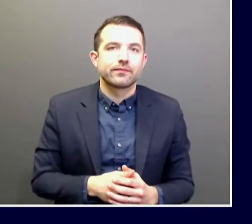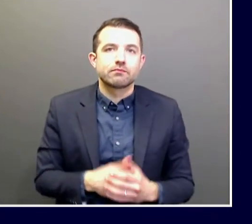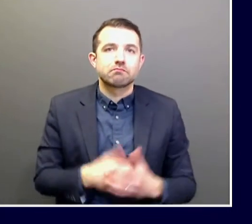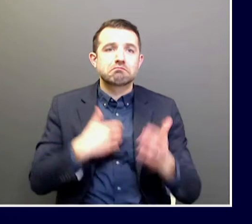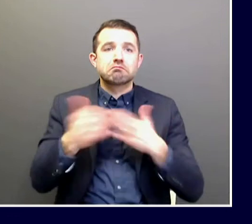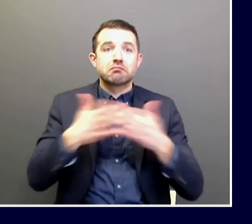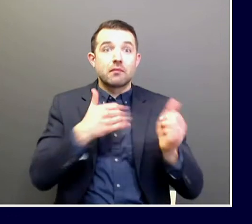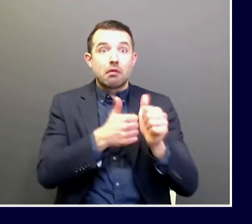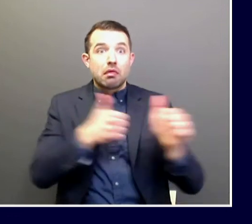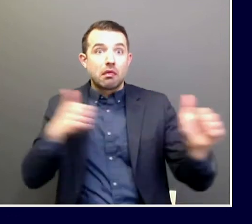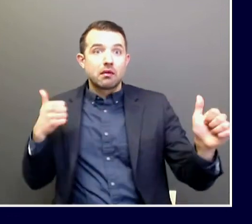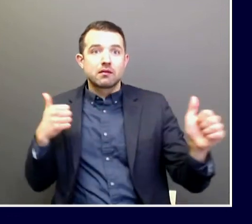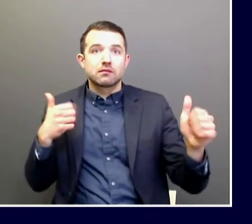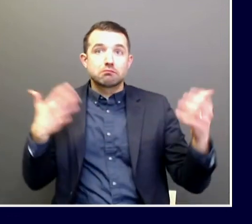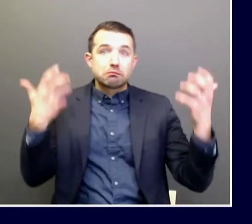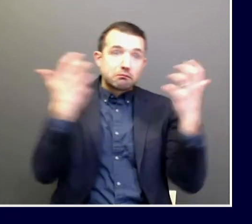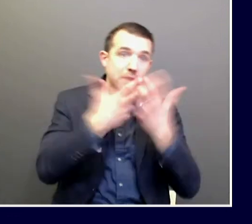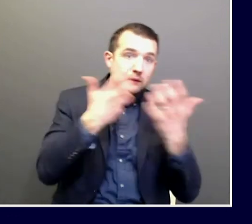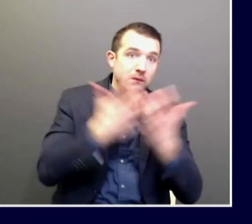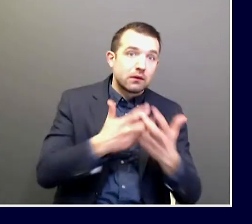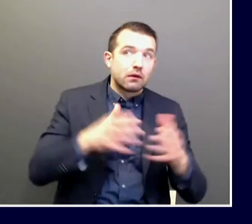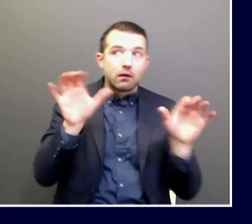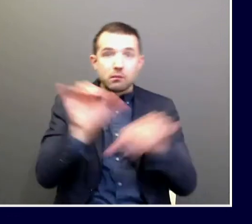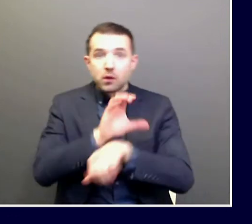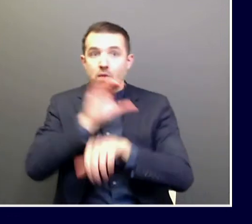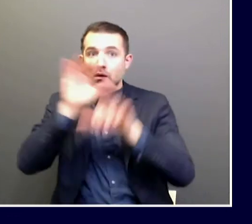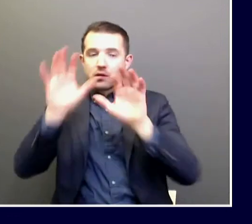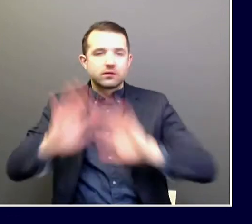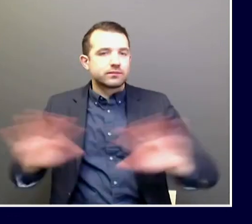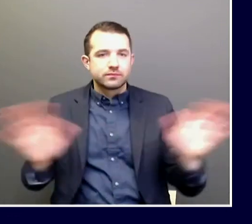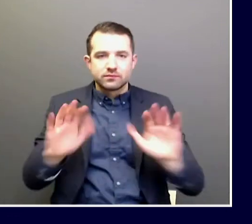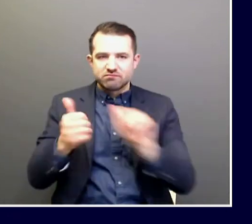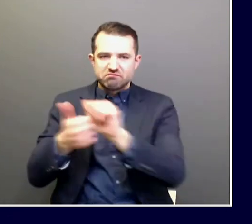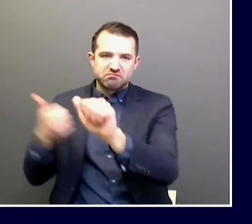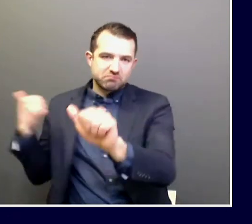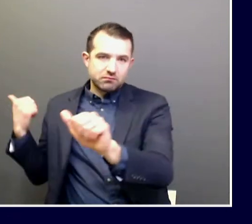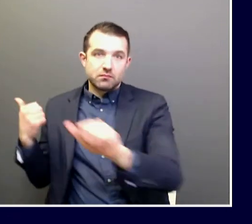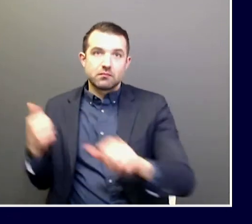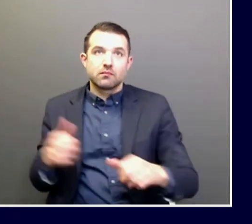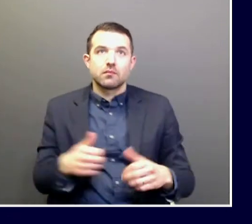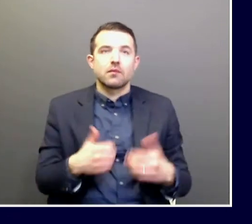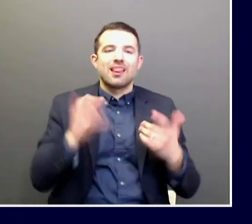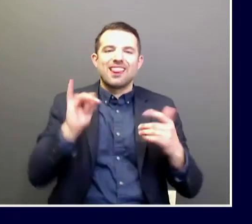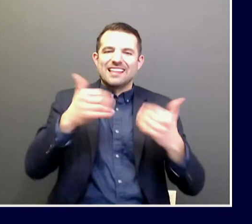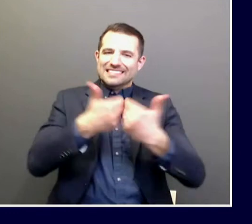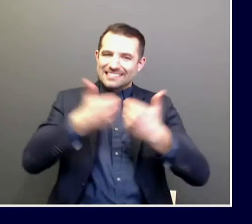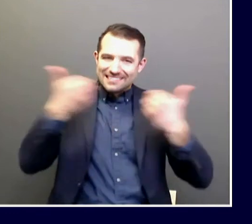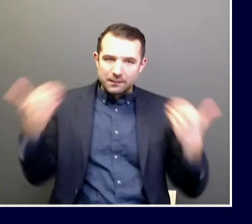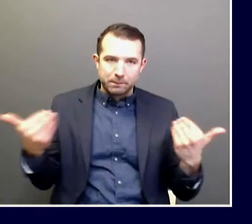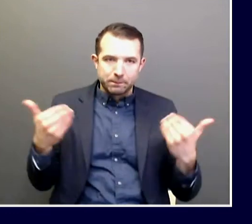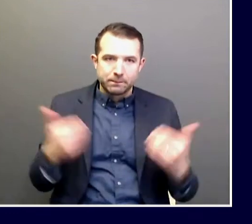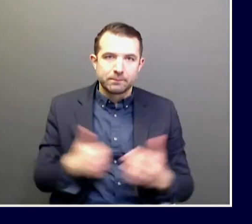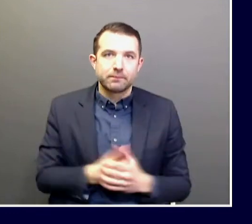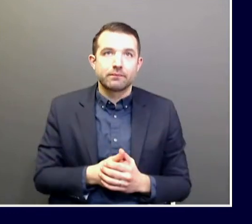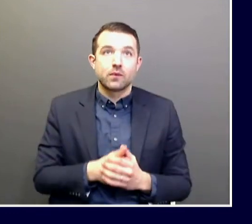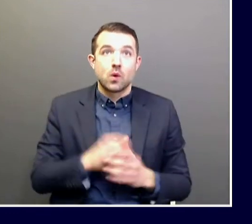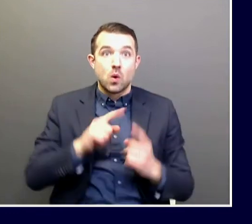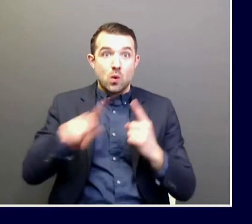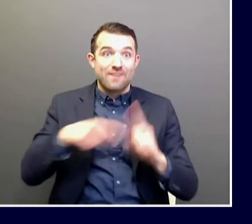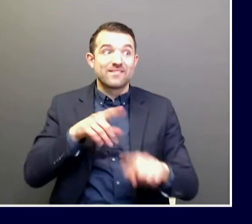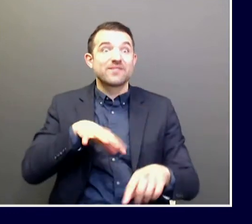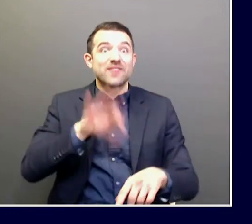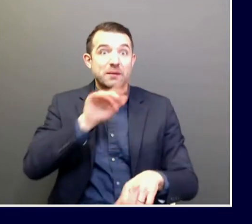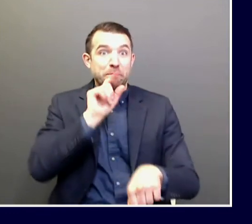at. The backlog has no impact on when you find out or what you should do, which is to